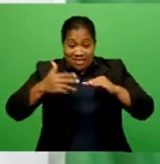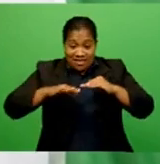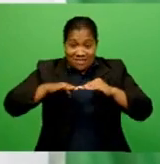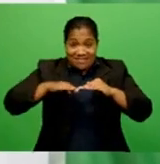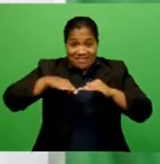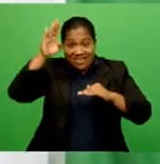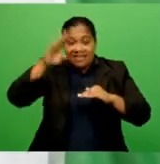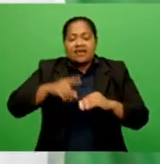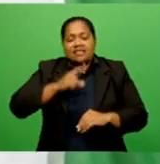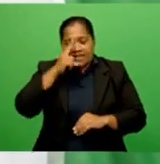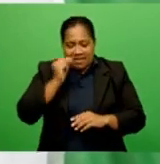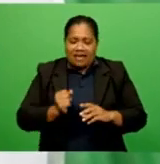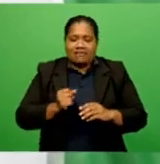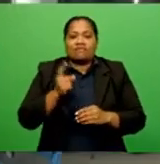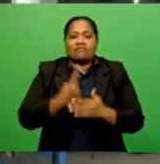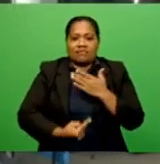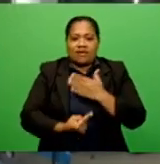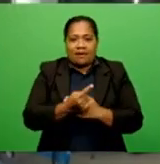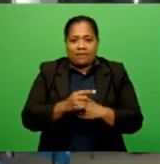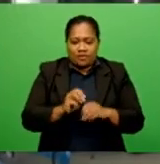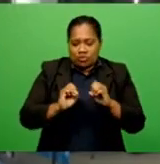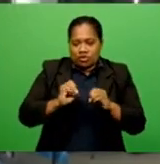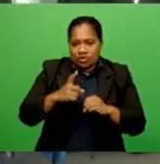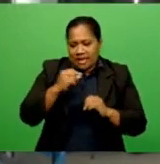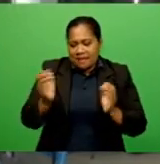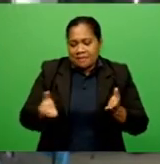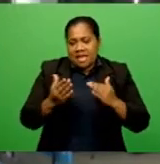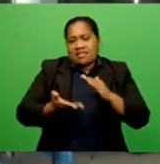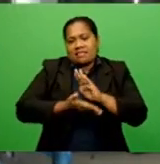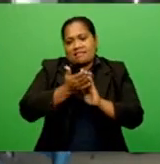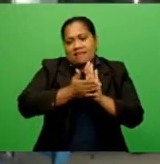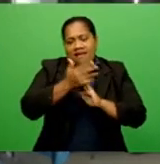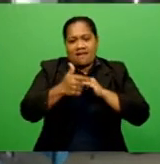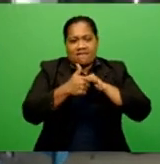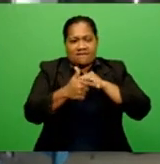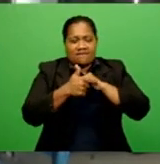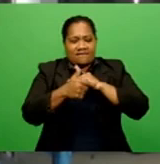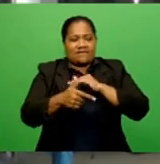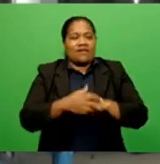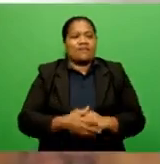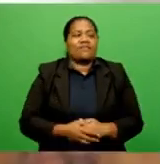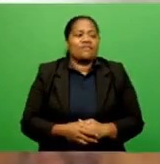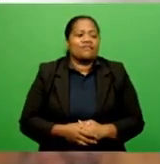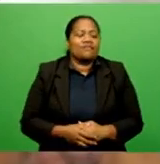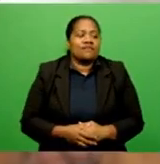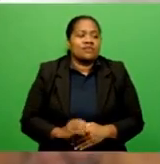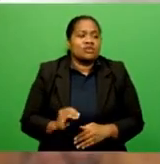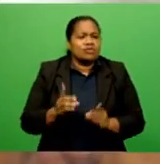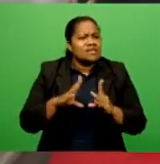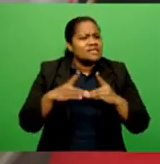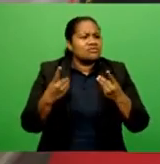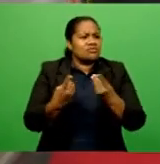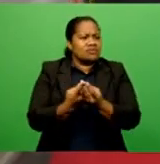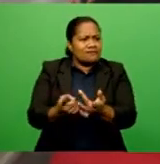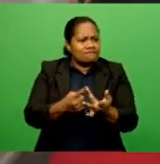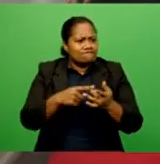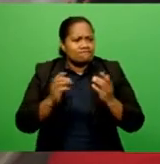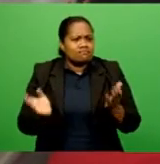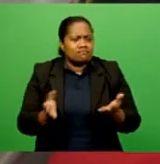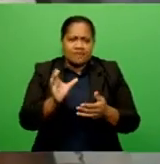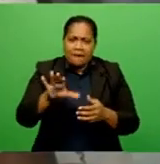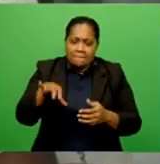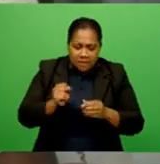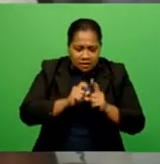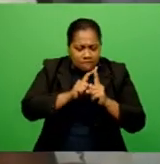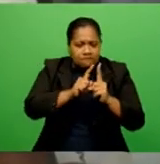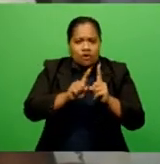to be played in the higher levels of competition. Chief Executive Mohammed Yusuf says districts and players must follow their